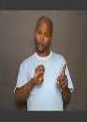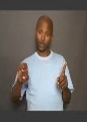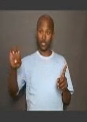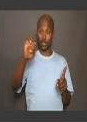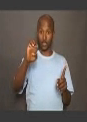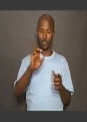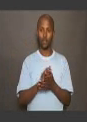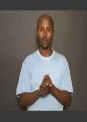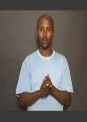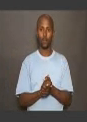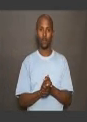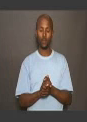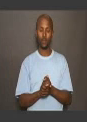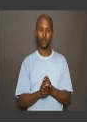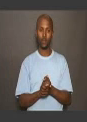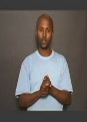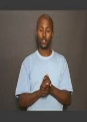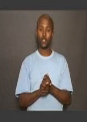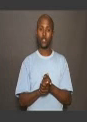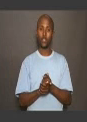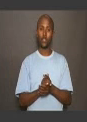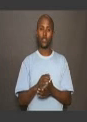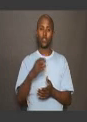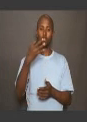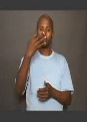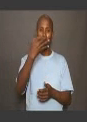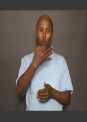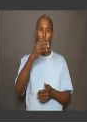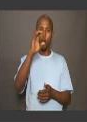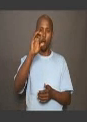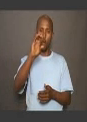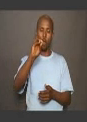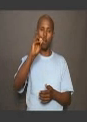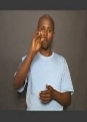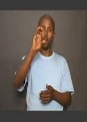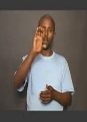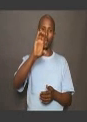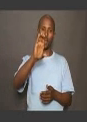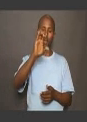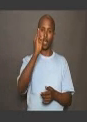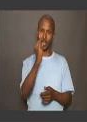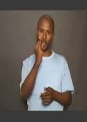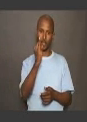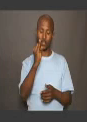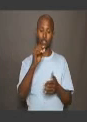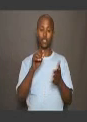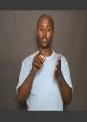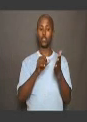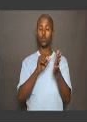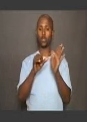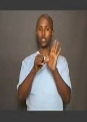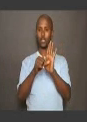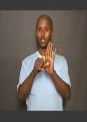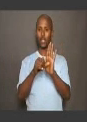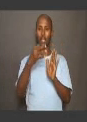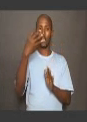ellipses. The foci of an ellipse are denoted as